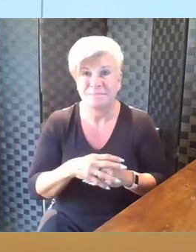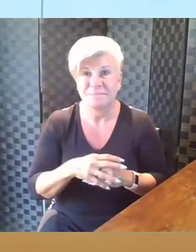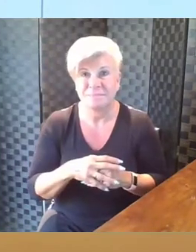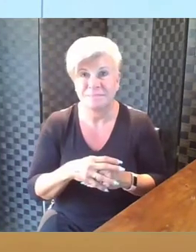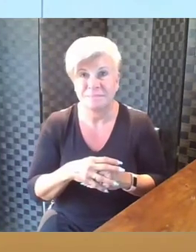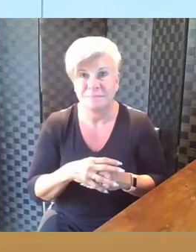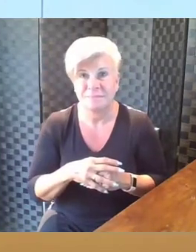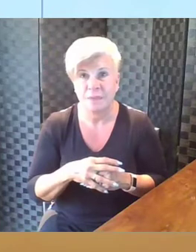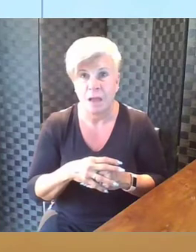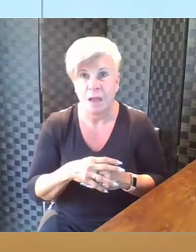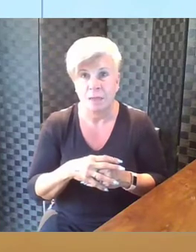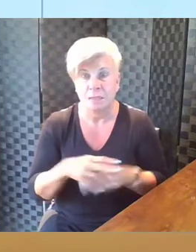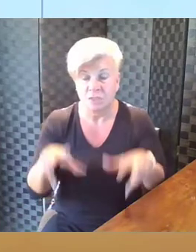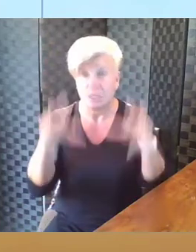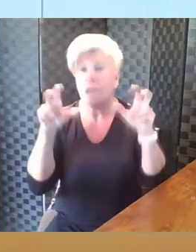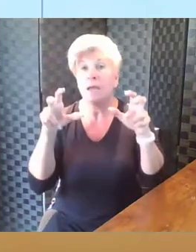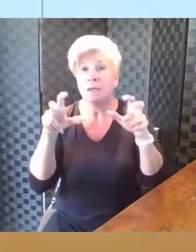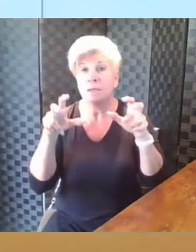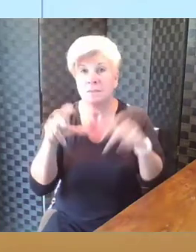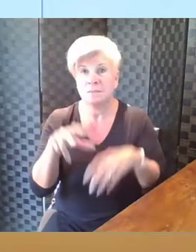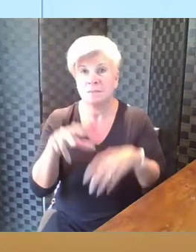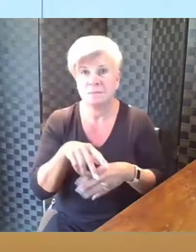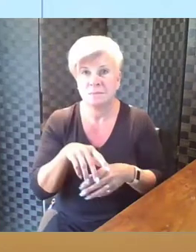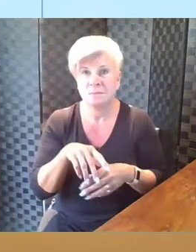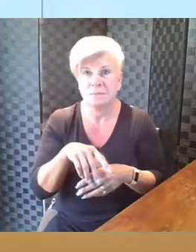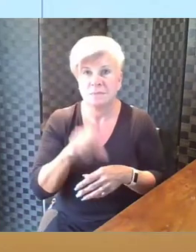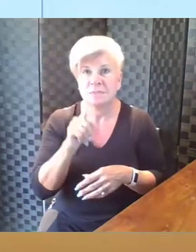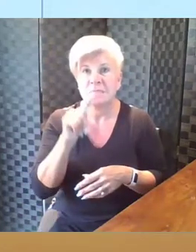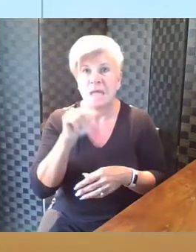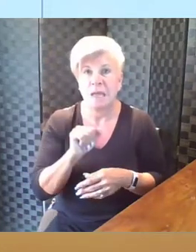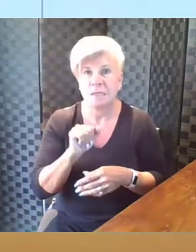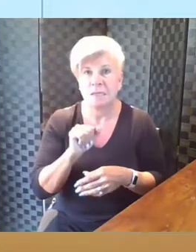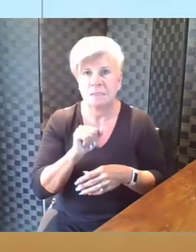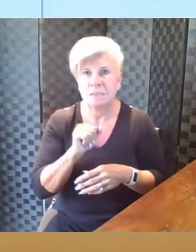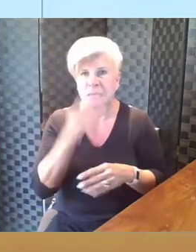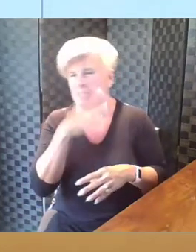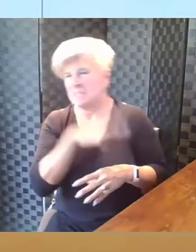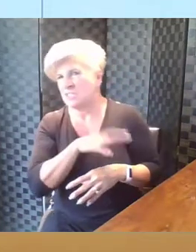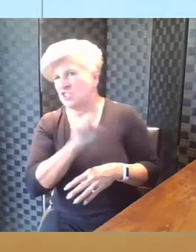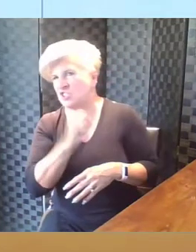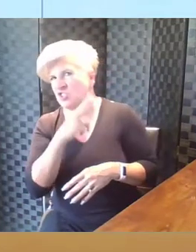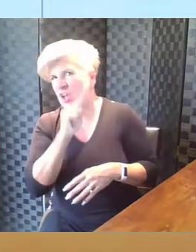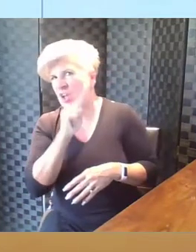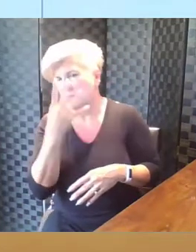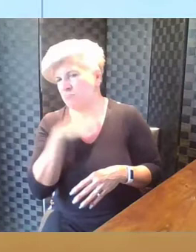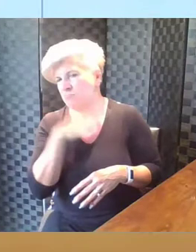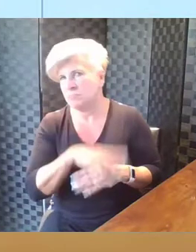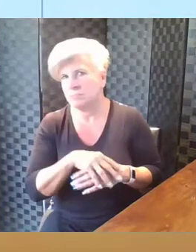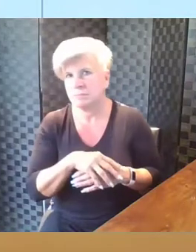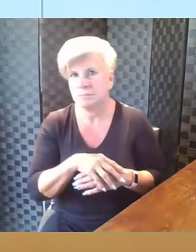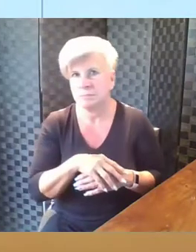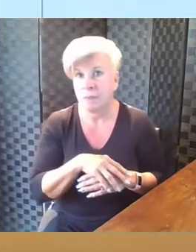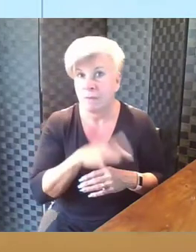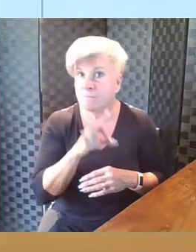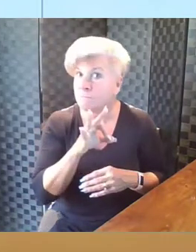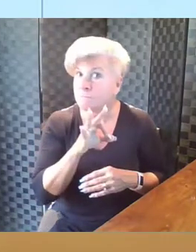bun. What's something you can do really fast? Run. What shines really brightly all summer